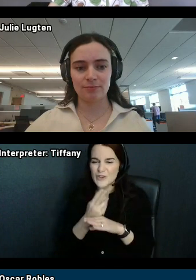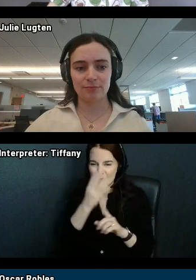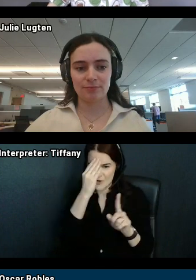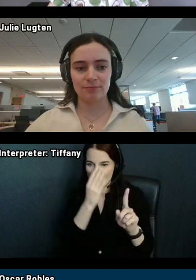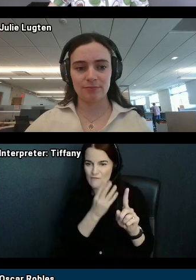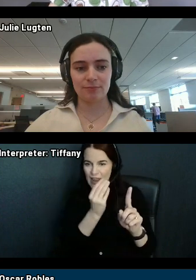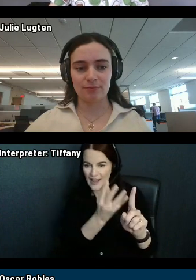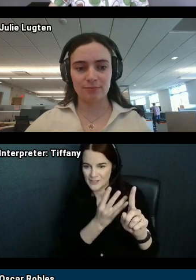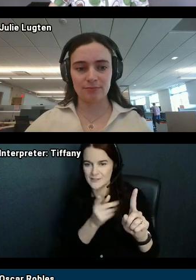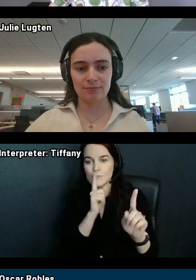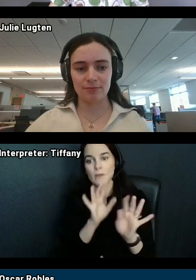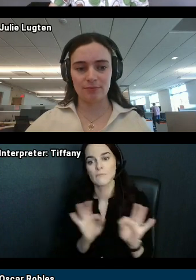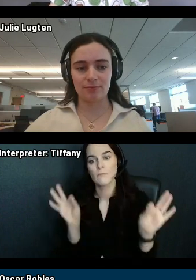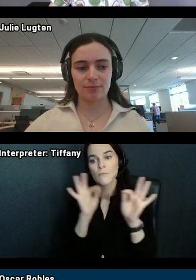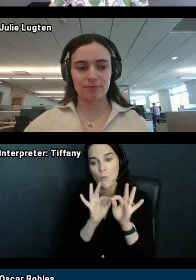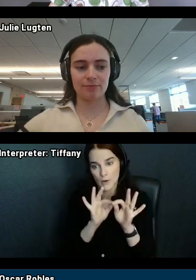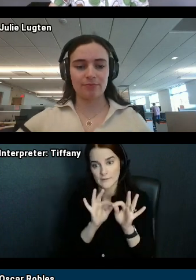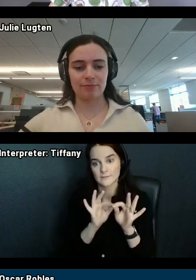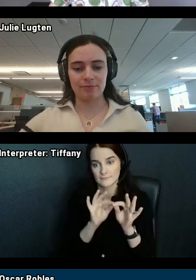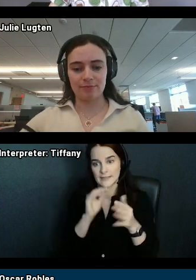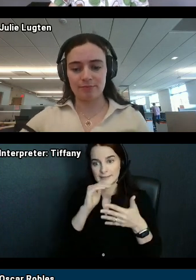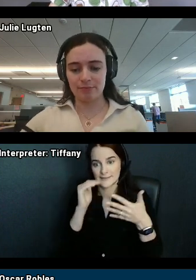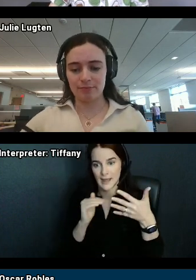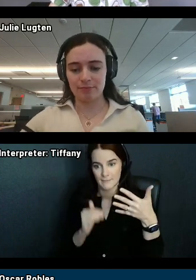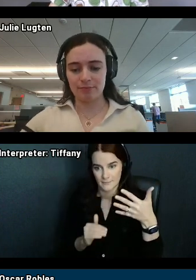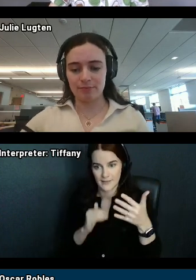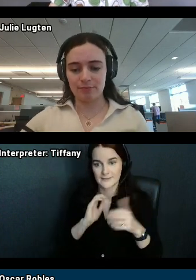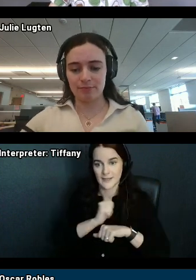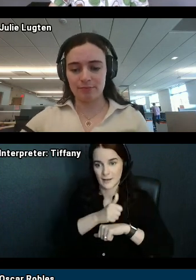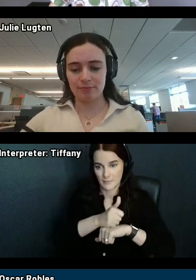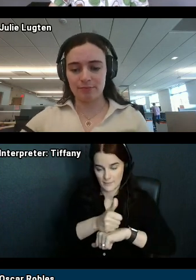And then I mentioned in the last slide about monitoring